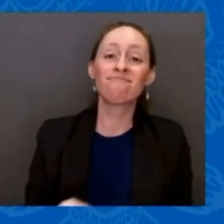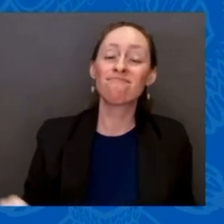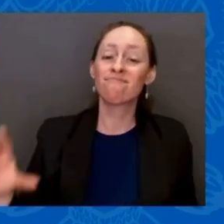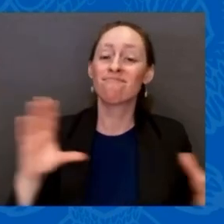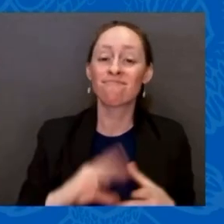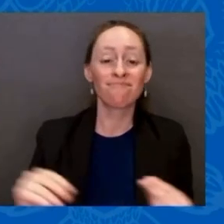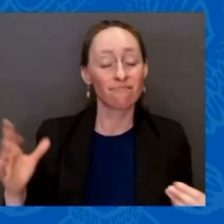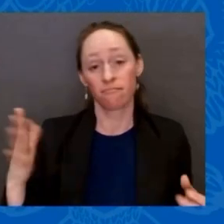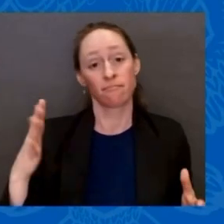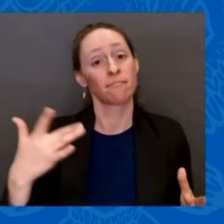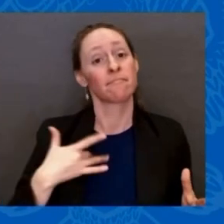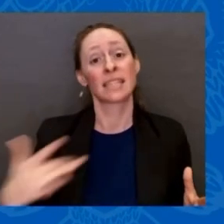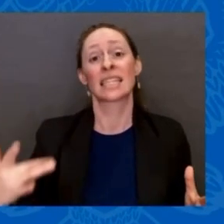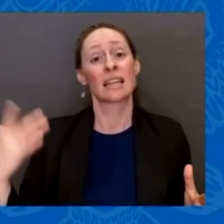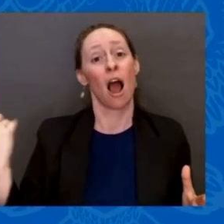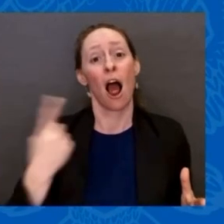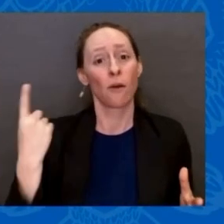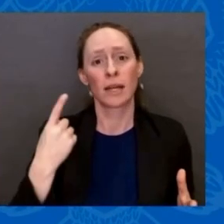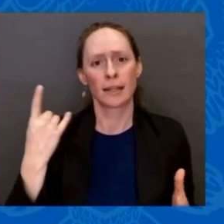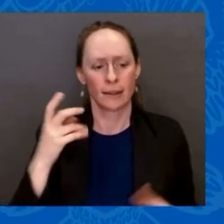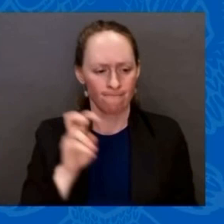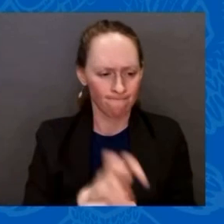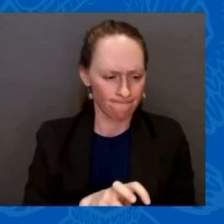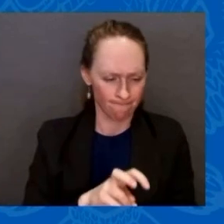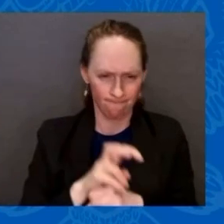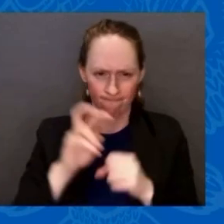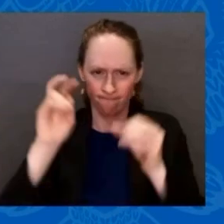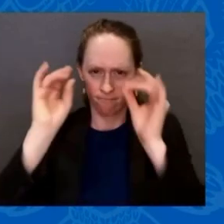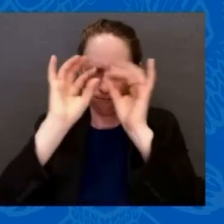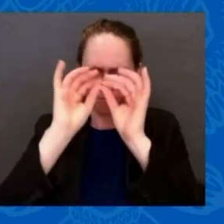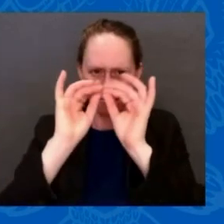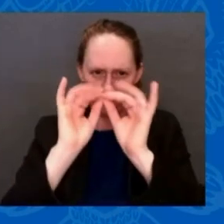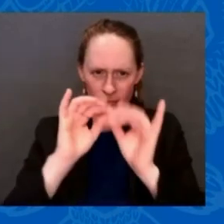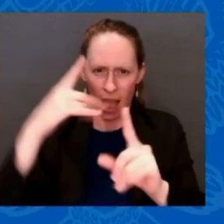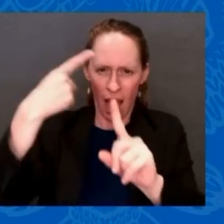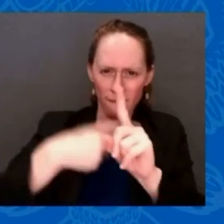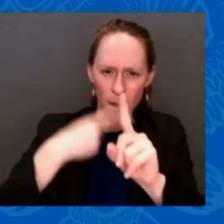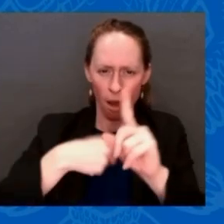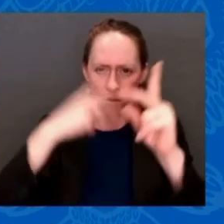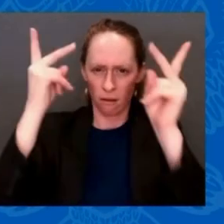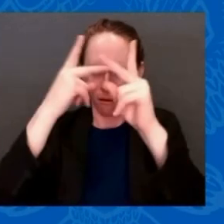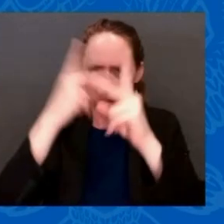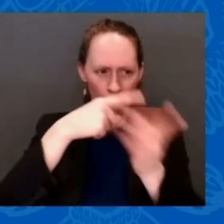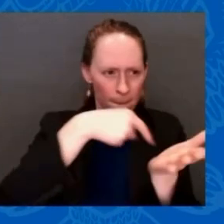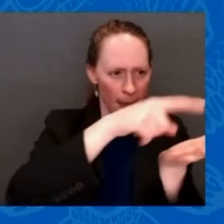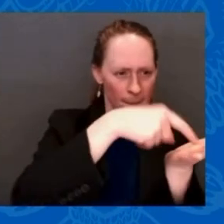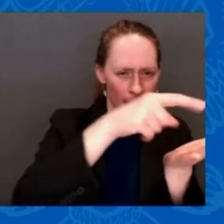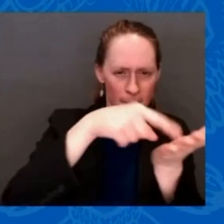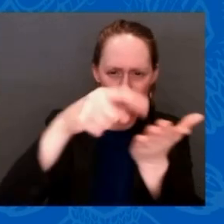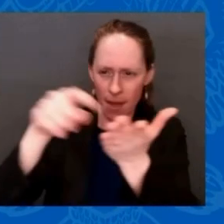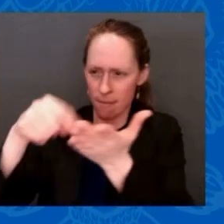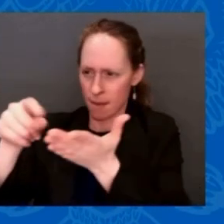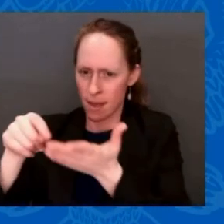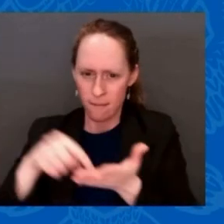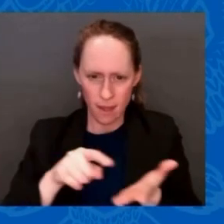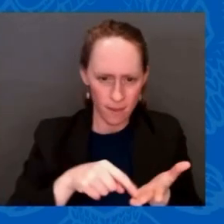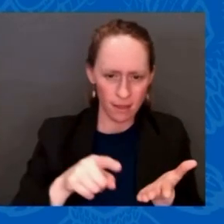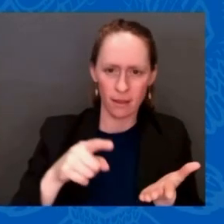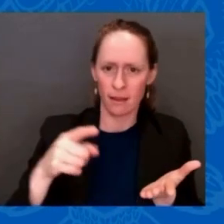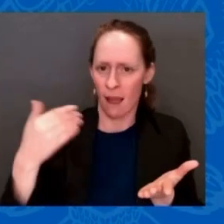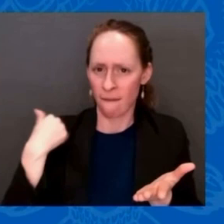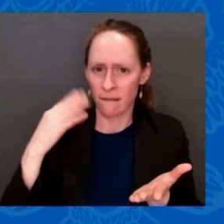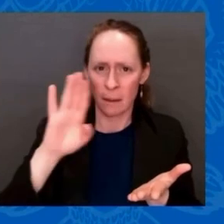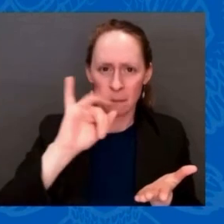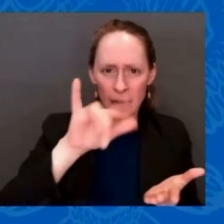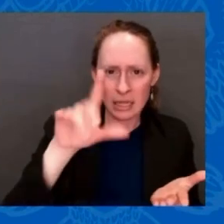for breathing room. All your bills paid, do you have anything left? Well, inflation eats into that, obviously. But